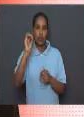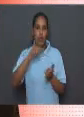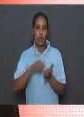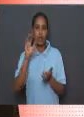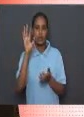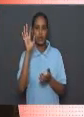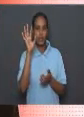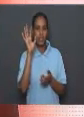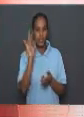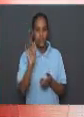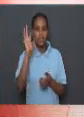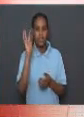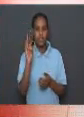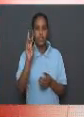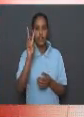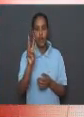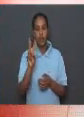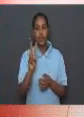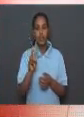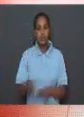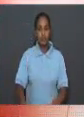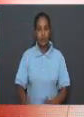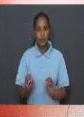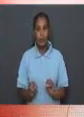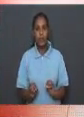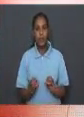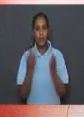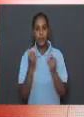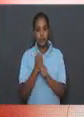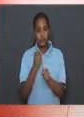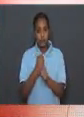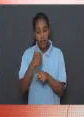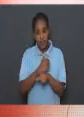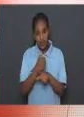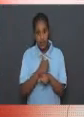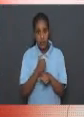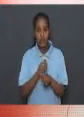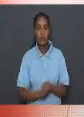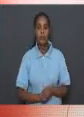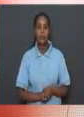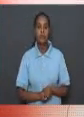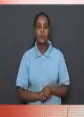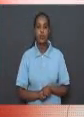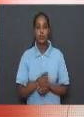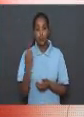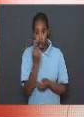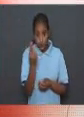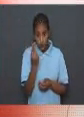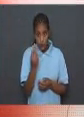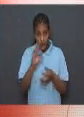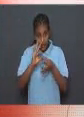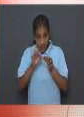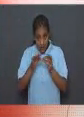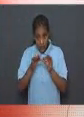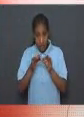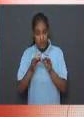0.76 volts. Students, let us do an activity. Use the